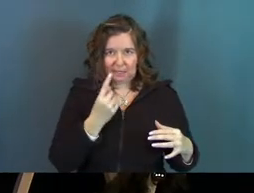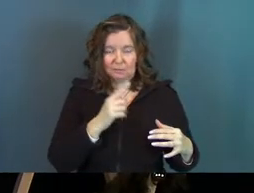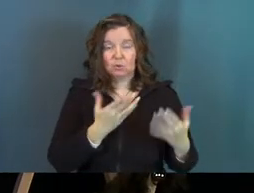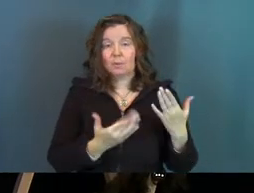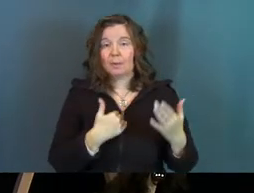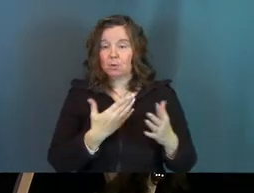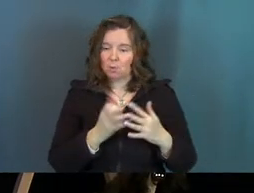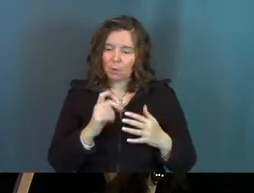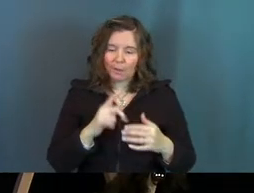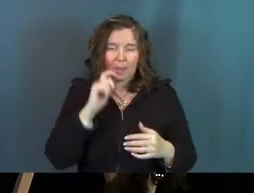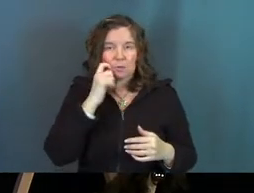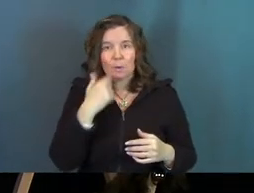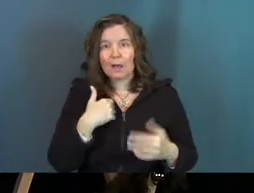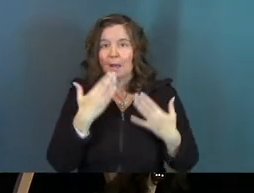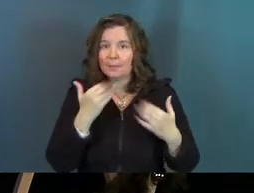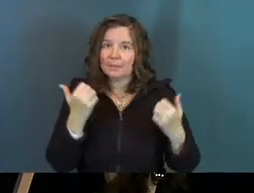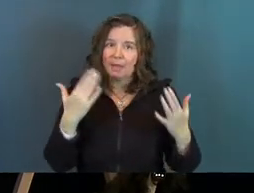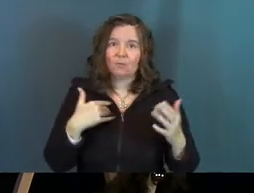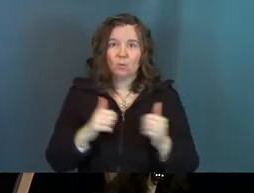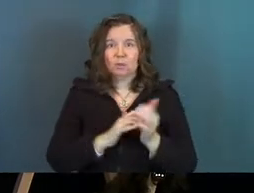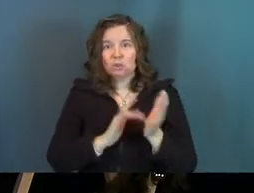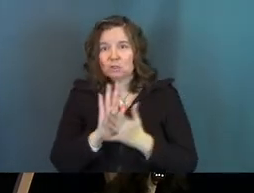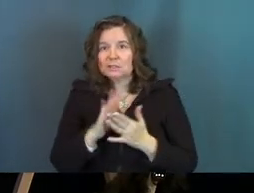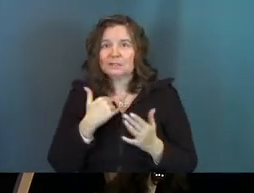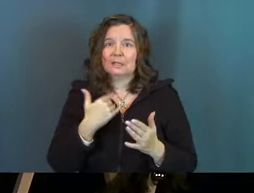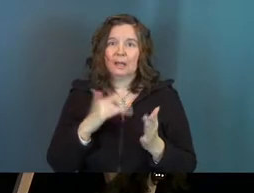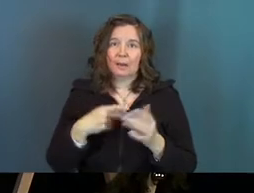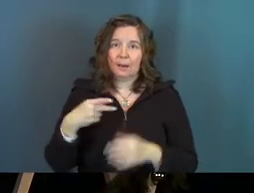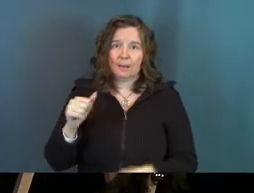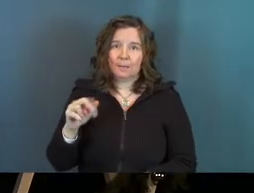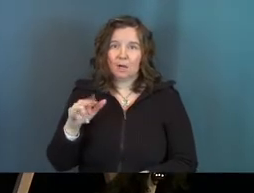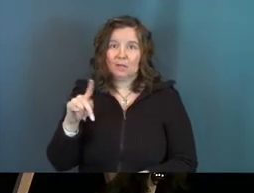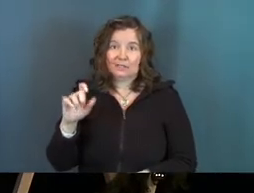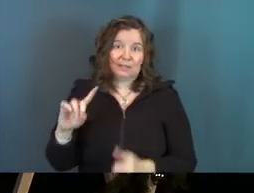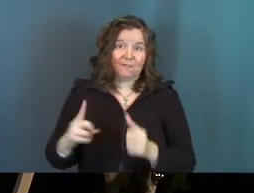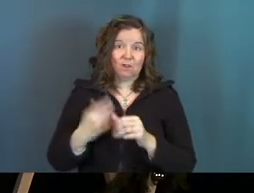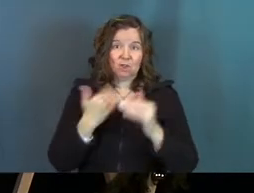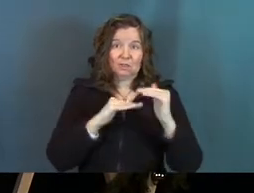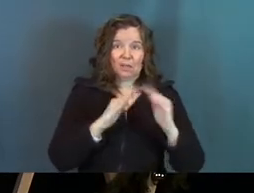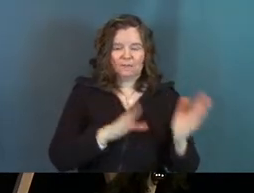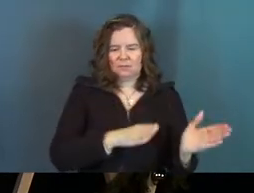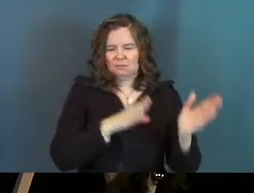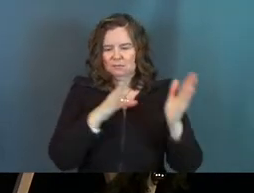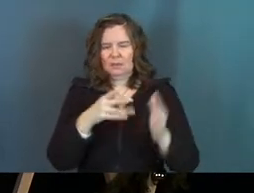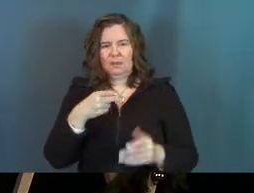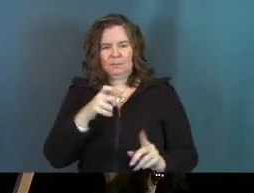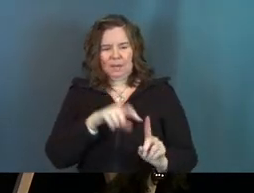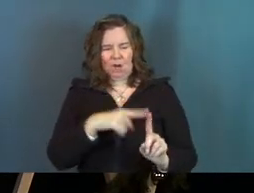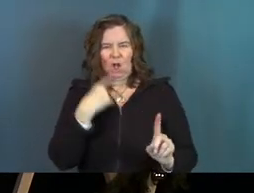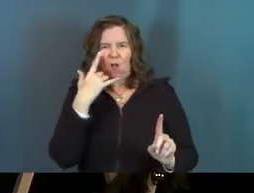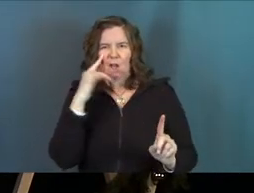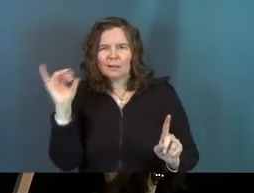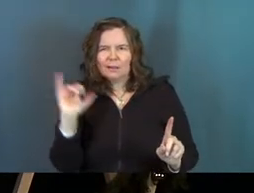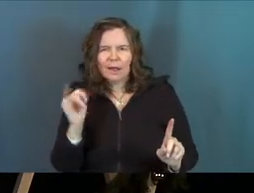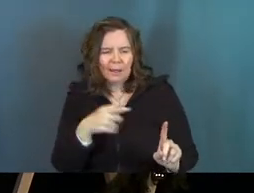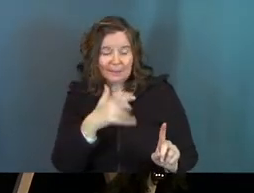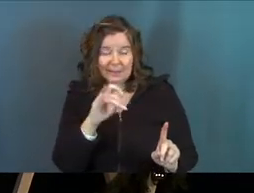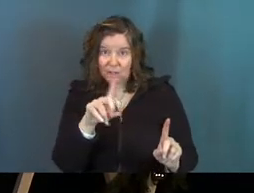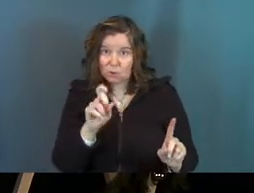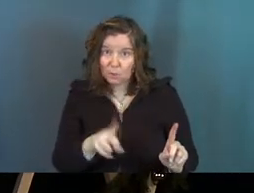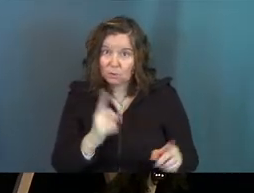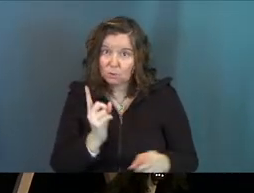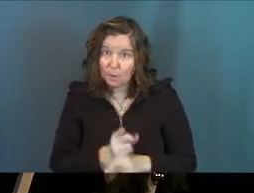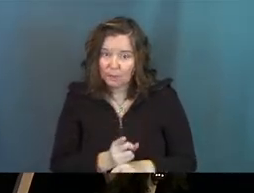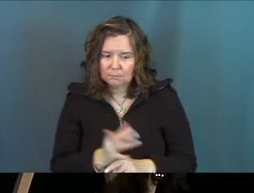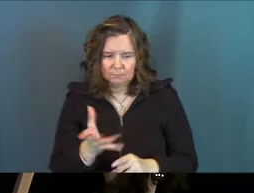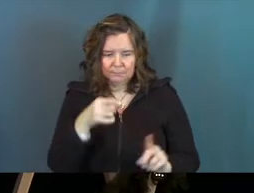So maybe you're wondering, okay, that's cool. I'm thankful we get to be with Jesus in paradise. That's the first heaven. But what is this paradise actually like? Because that's the question,